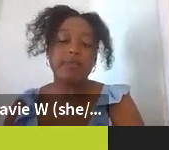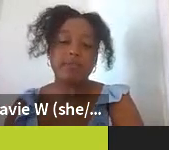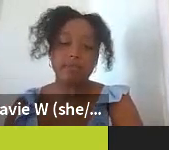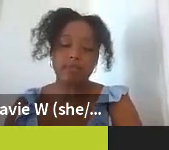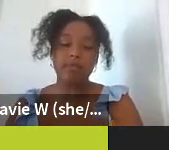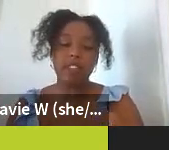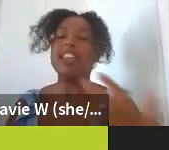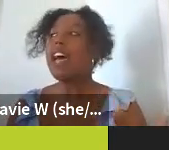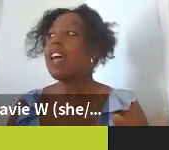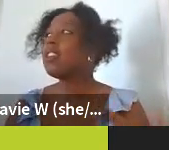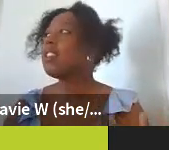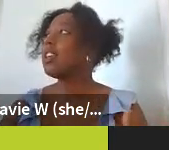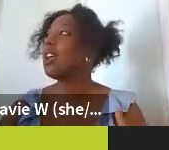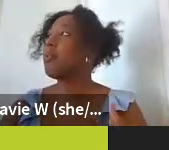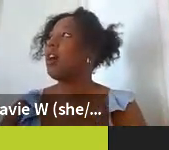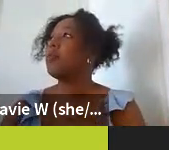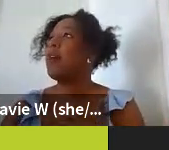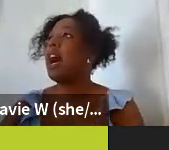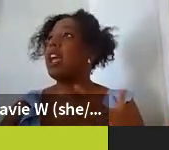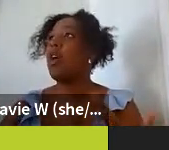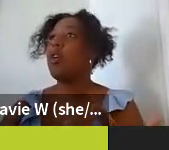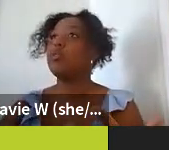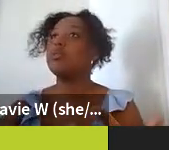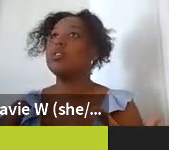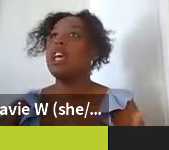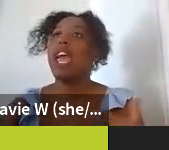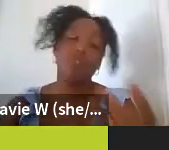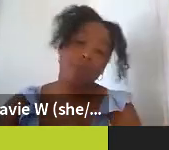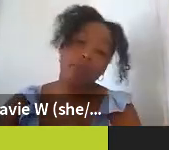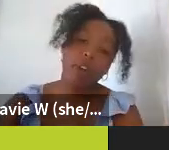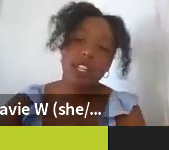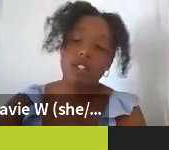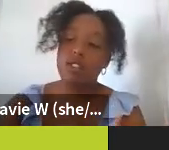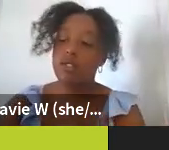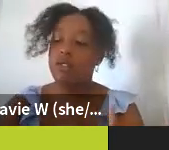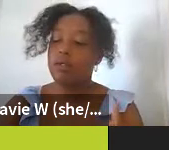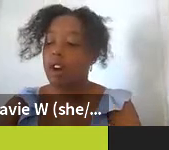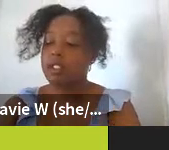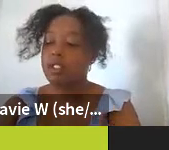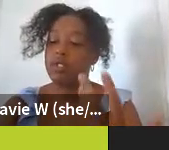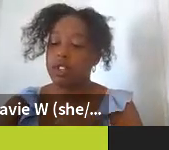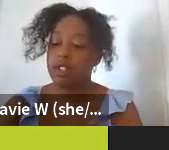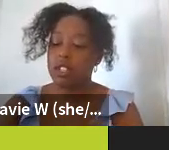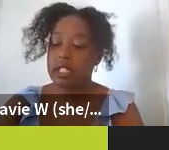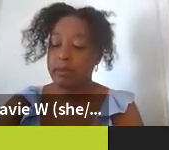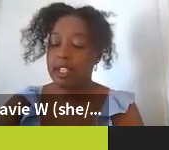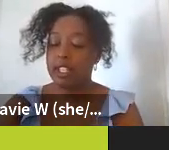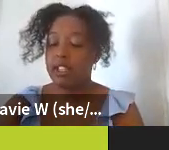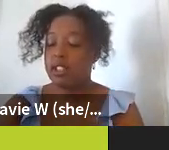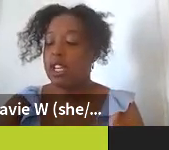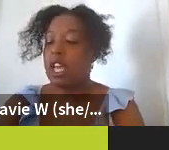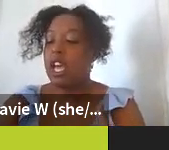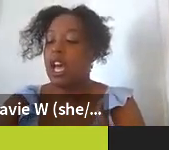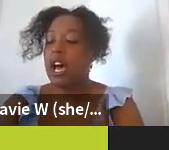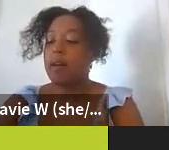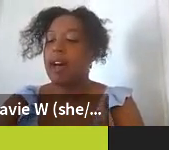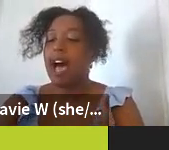me, again, thinking about my own entry point into arts or circus arts in